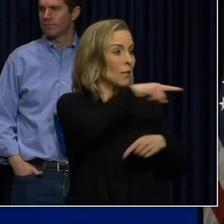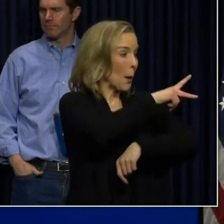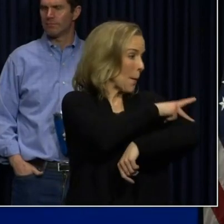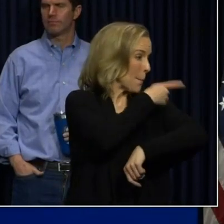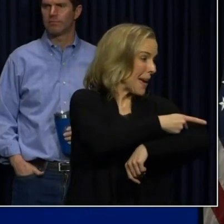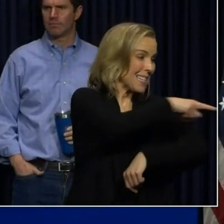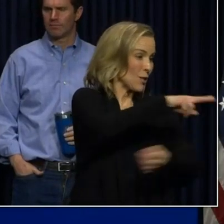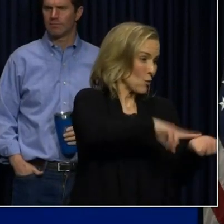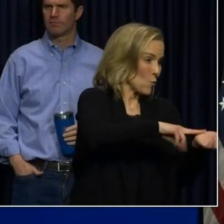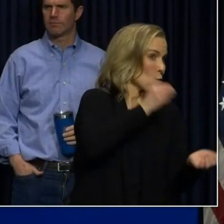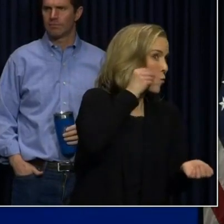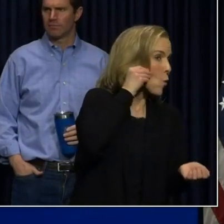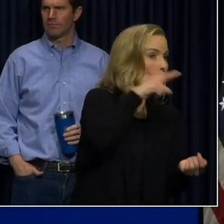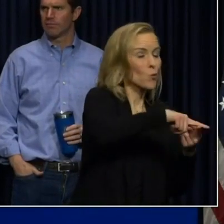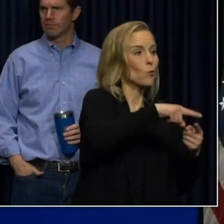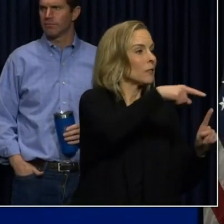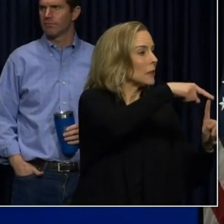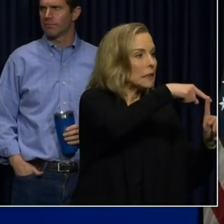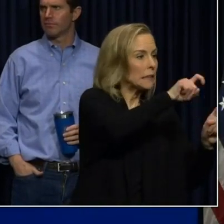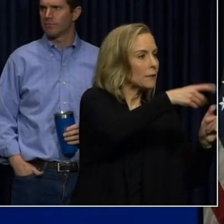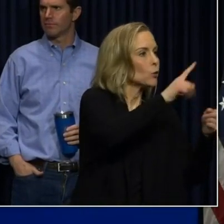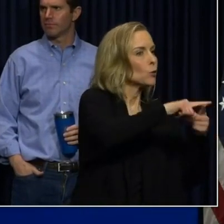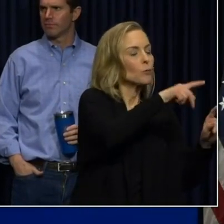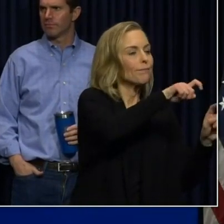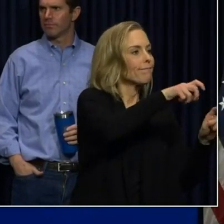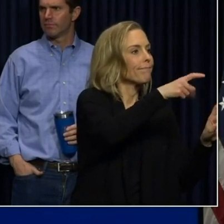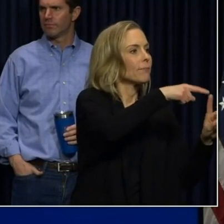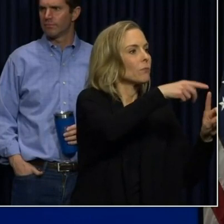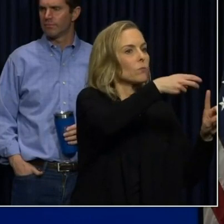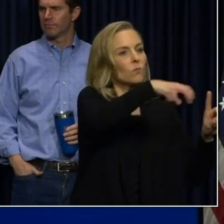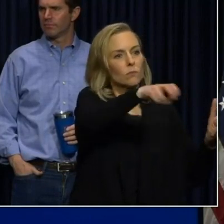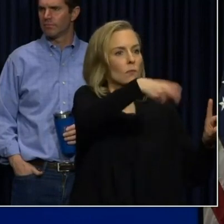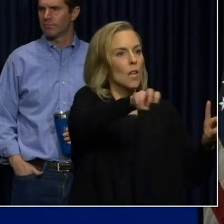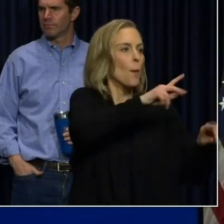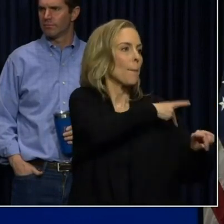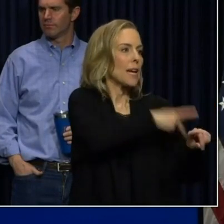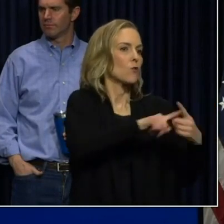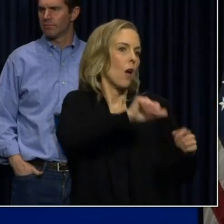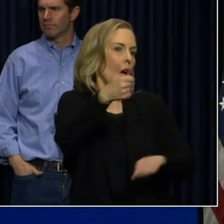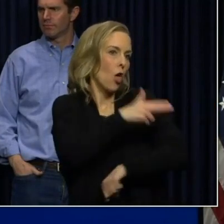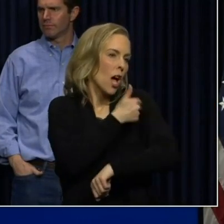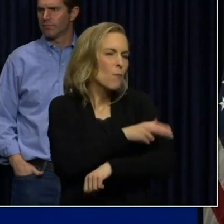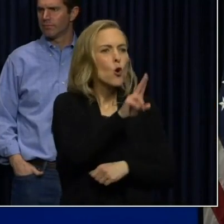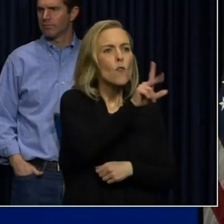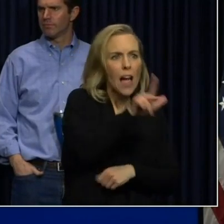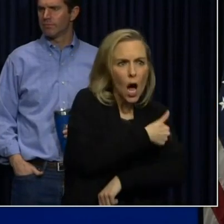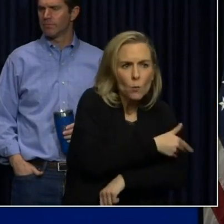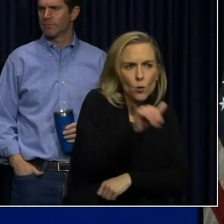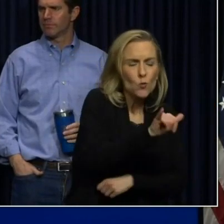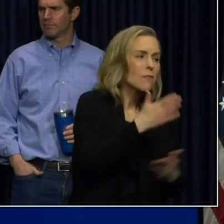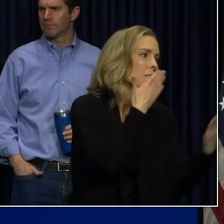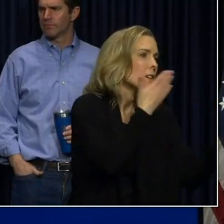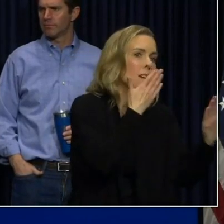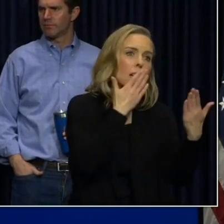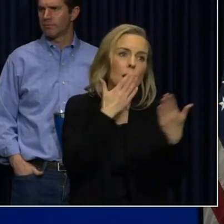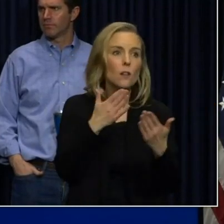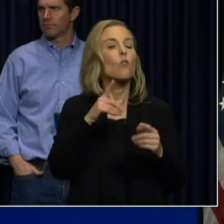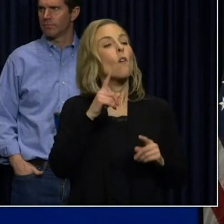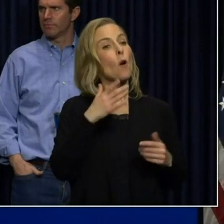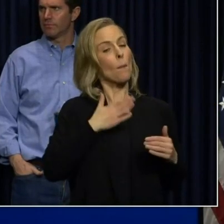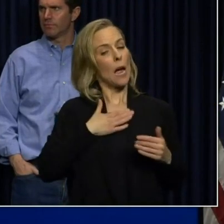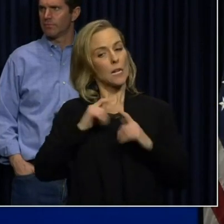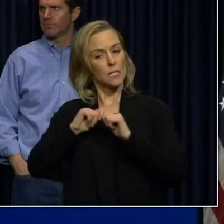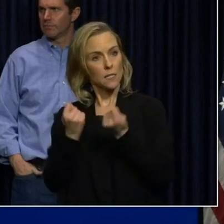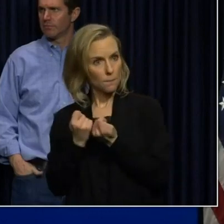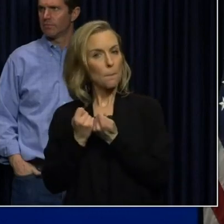from nursing homes into hospitals. Norton in Louisville has also been very helpful. There have been others as well, but thank you to them. And then for my